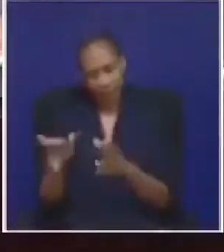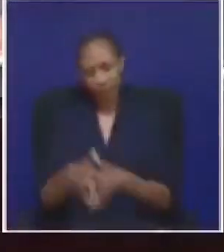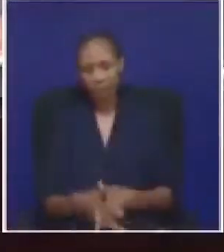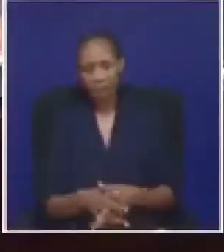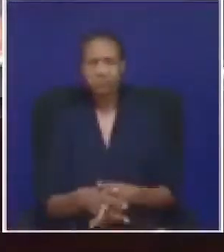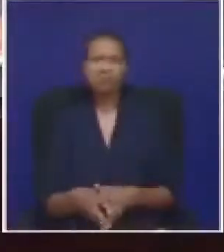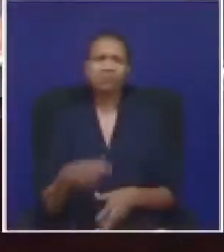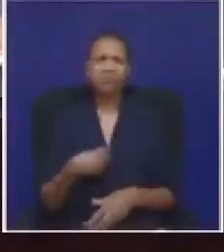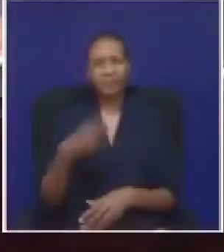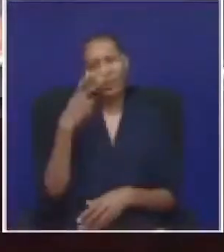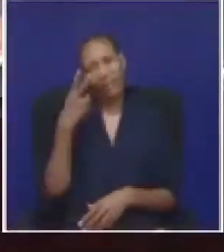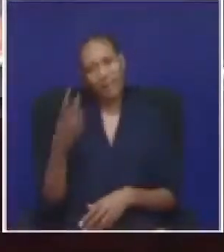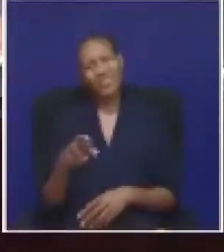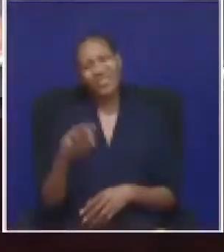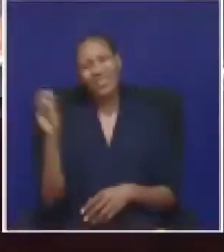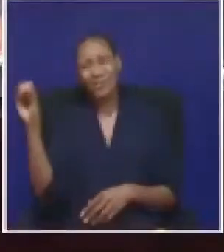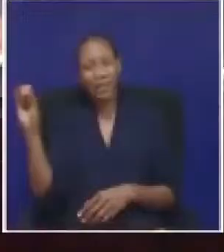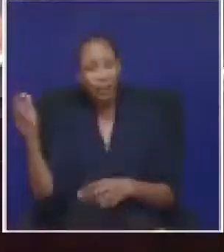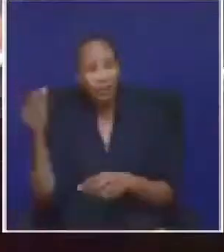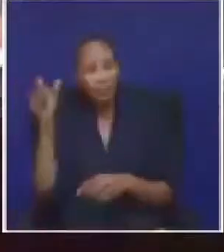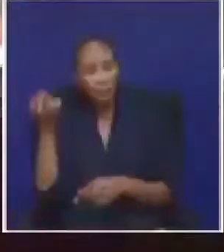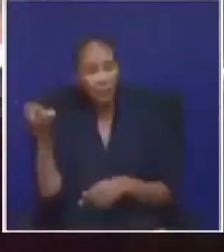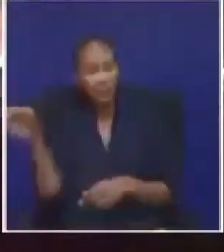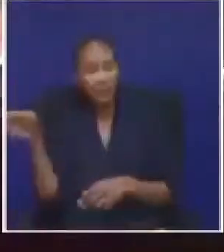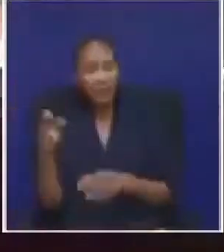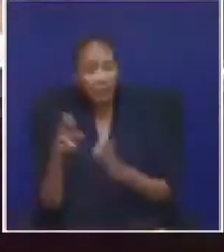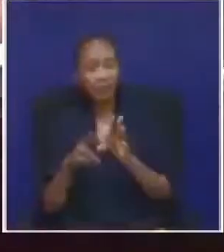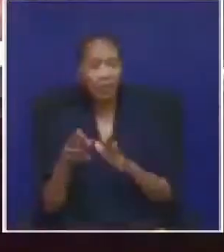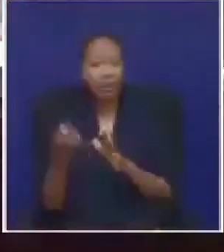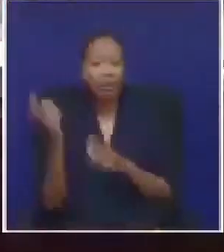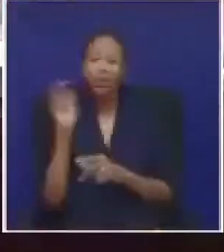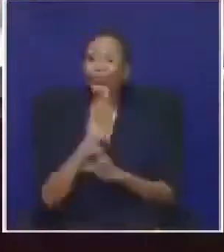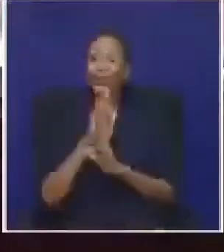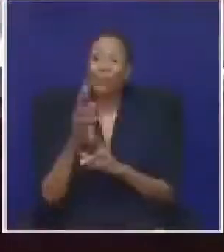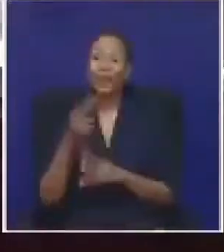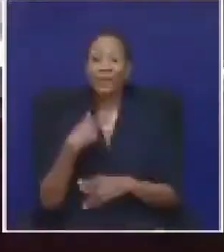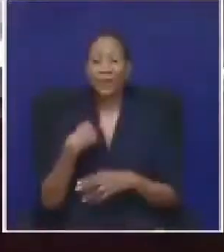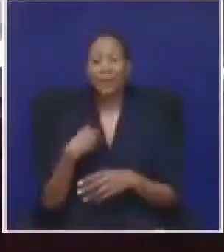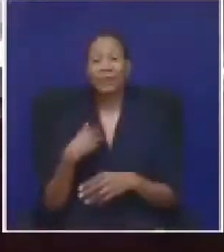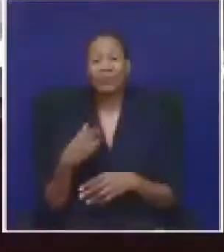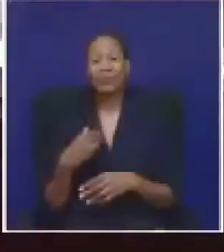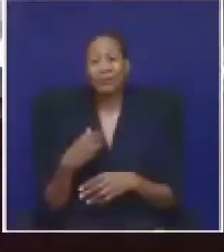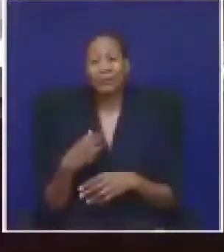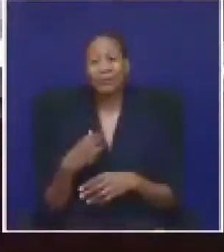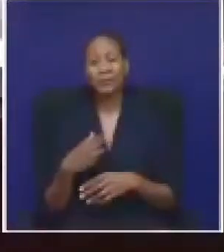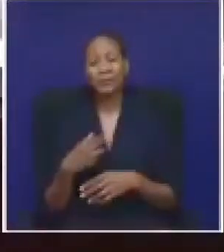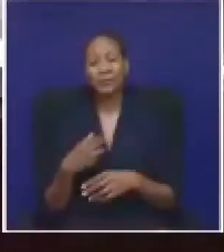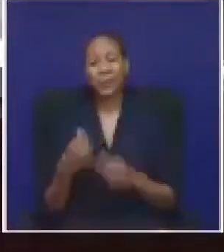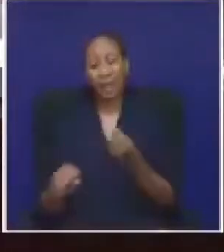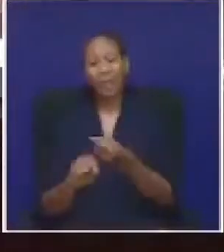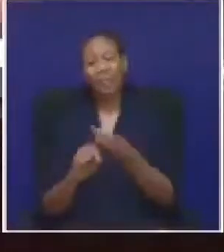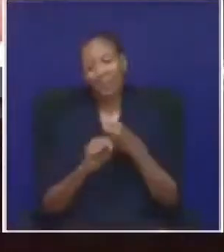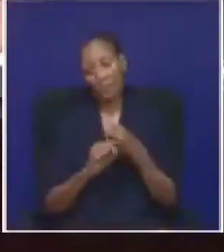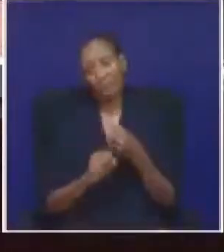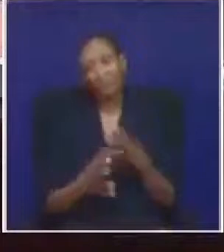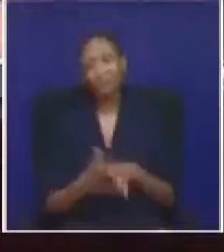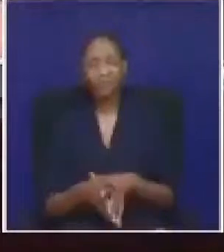It seems somebody is answering for me already. Thank you very much, Honorable